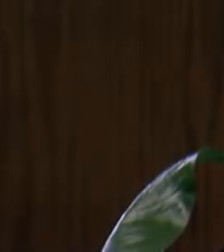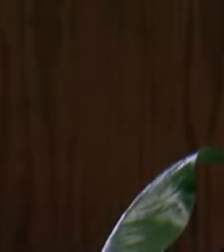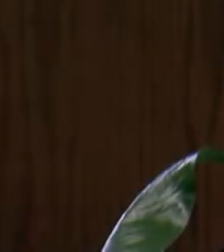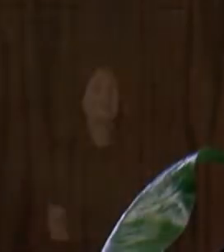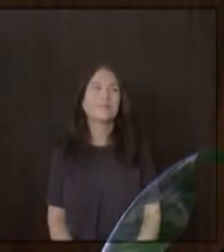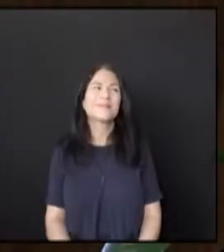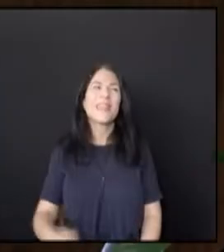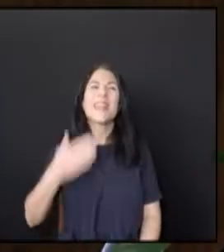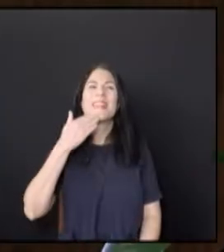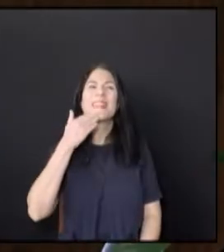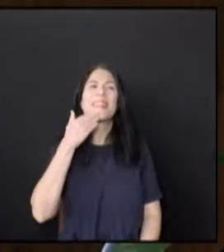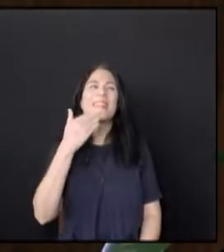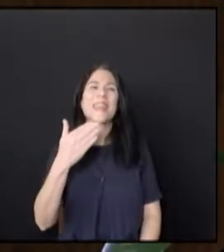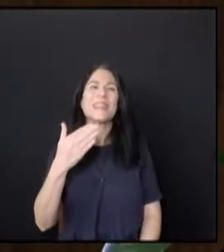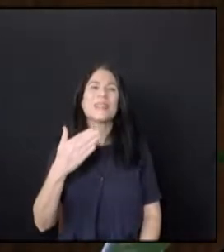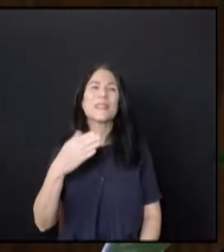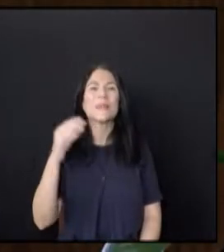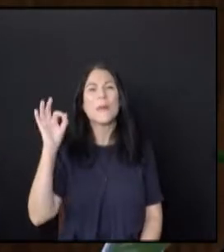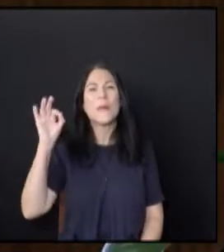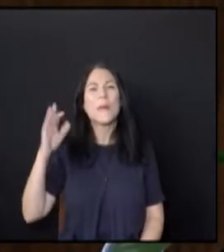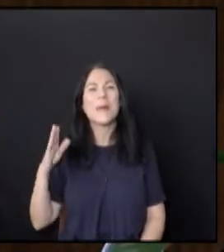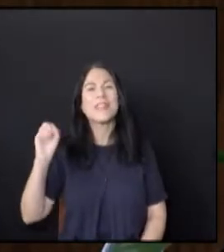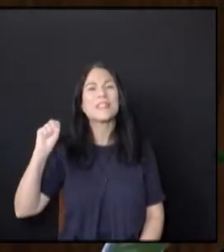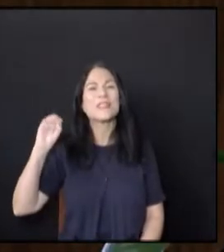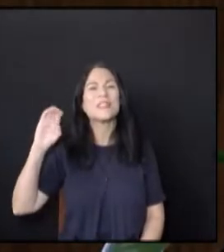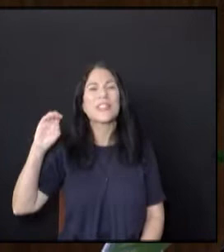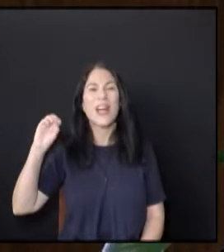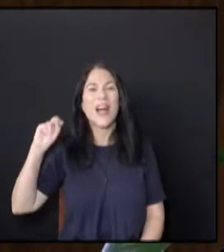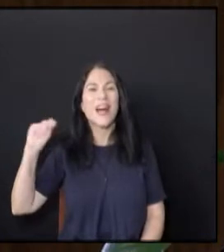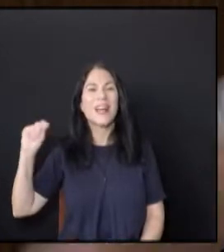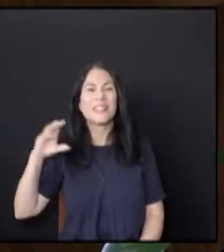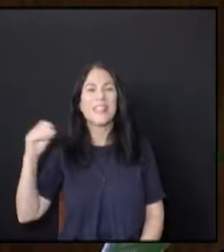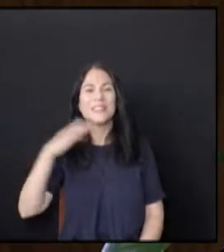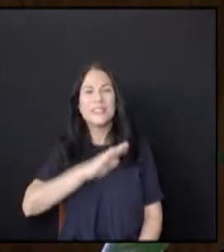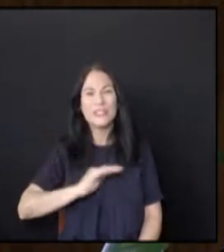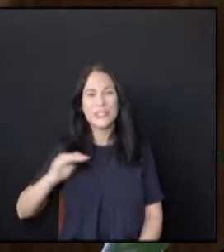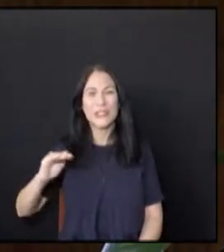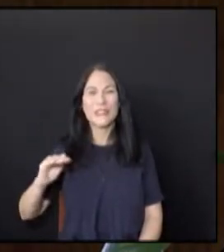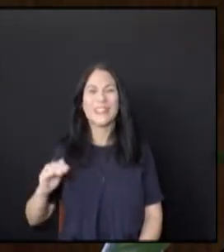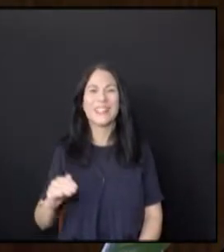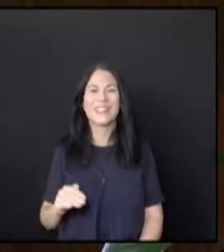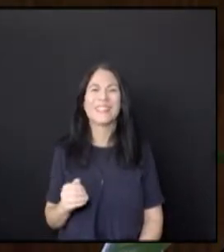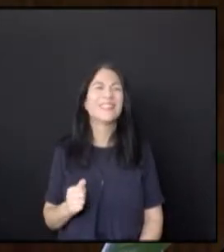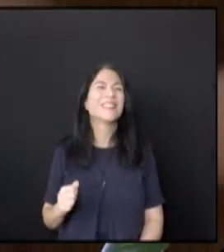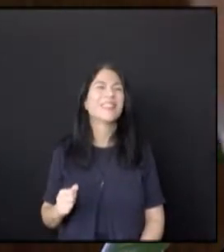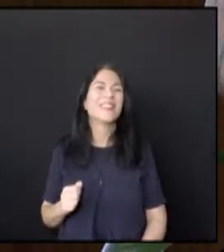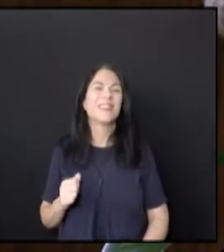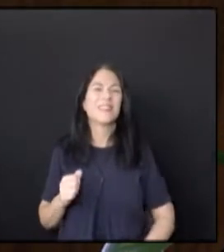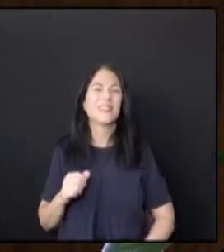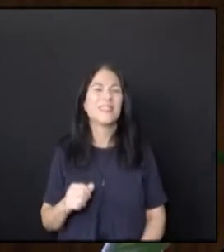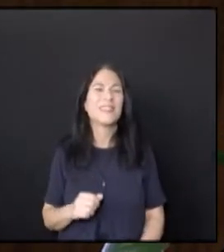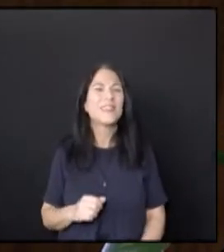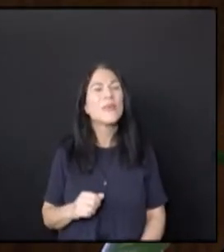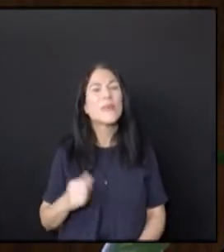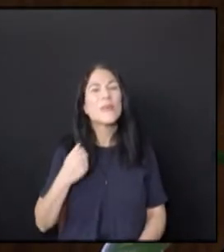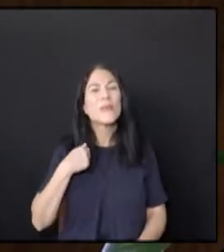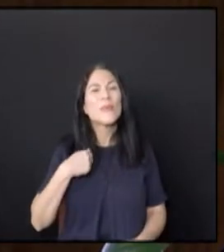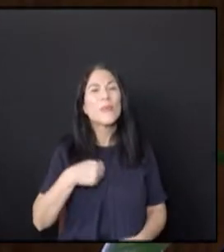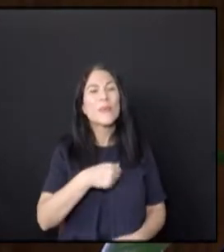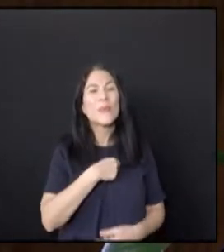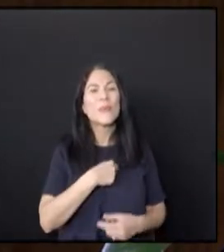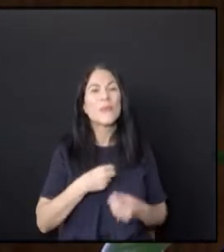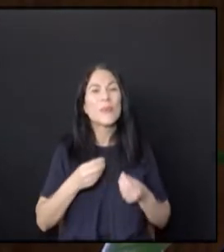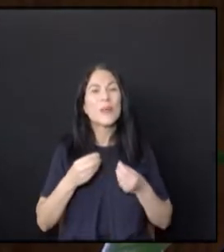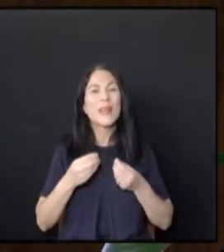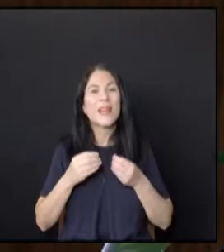Well, thank you, Pastor Scott and Aiden and Eliza and Sheriff Woody, whoever else was there. We're sending an extra blessing of